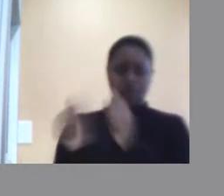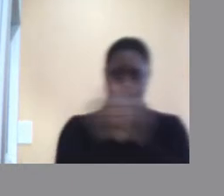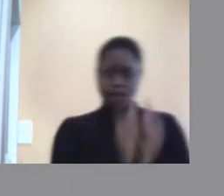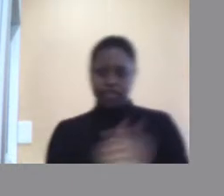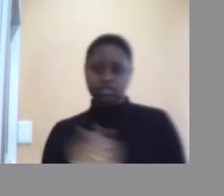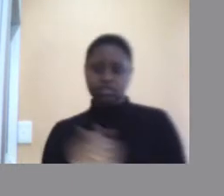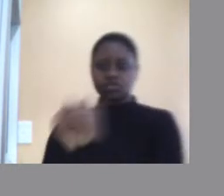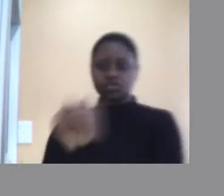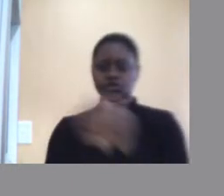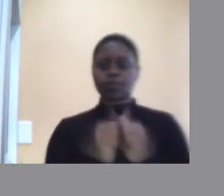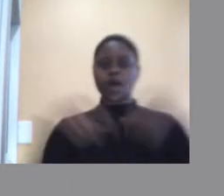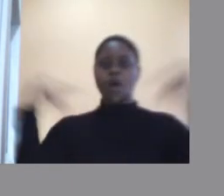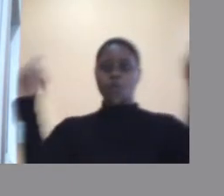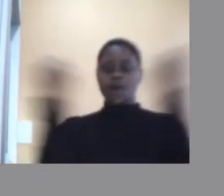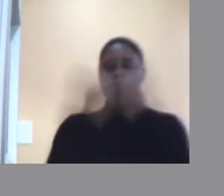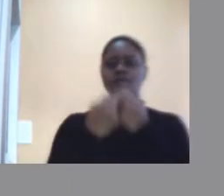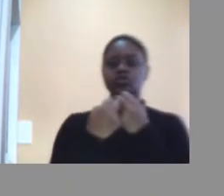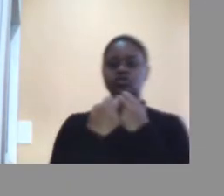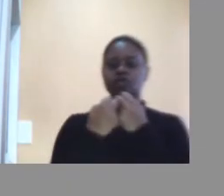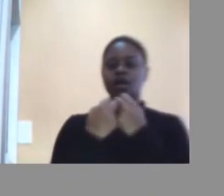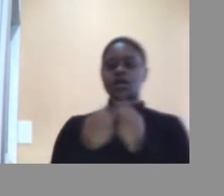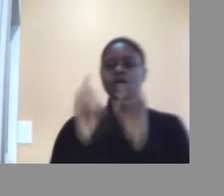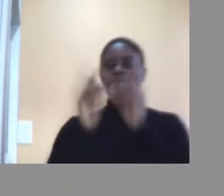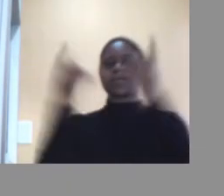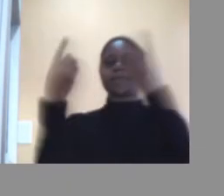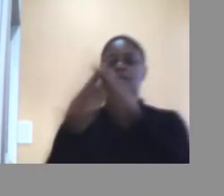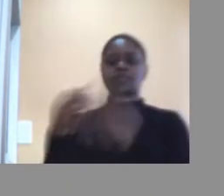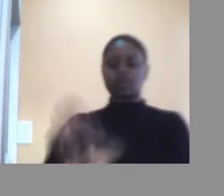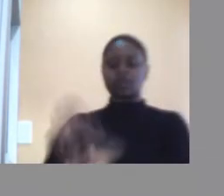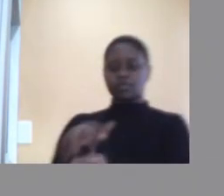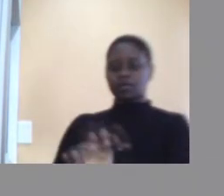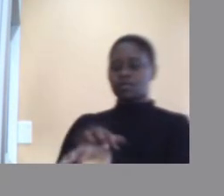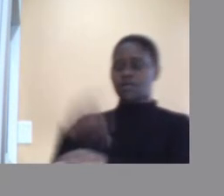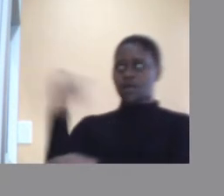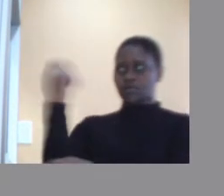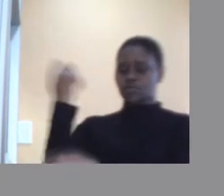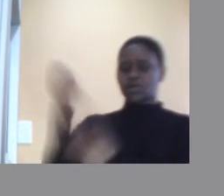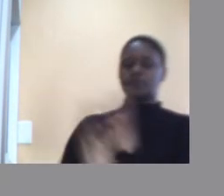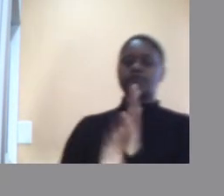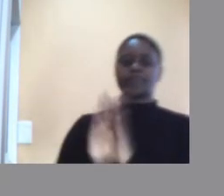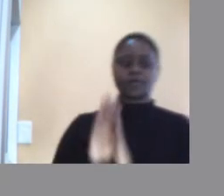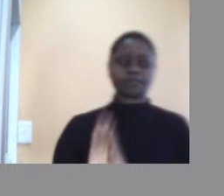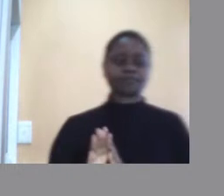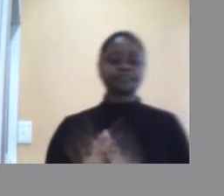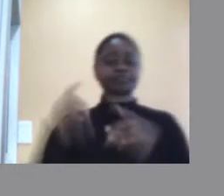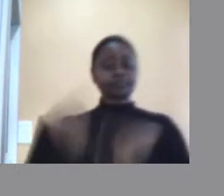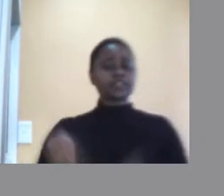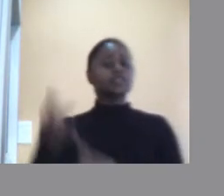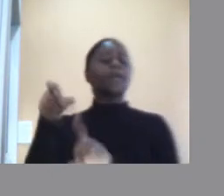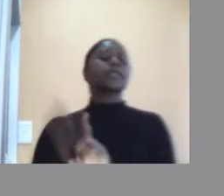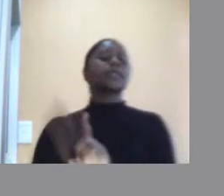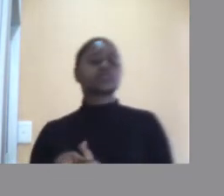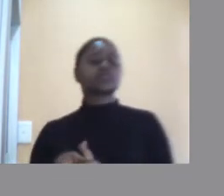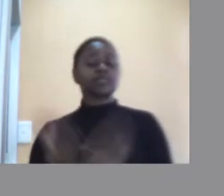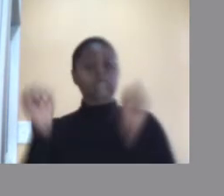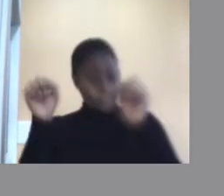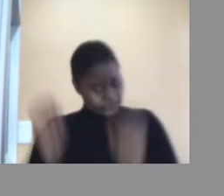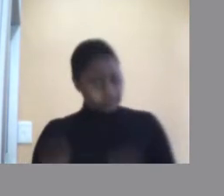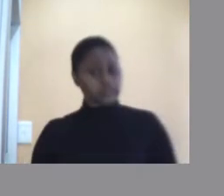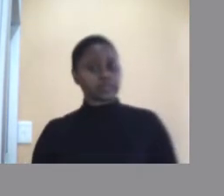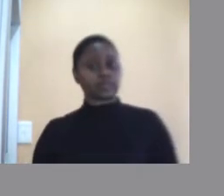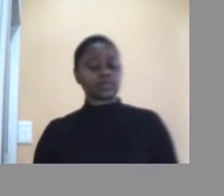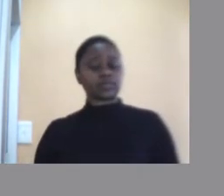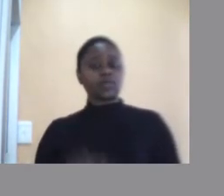with National Department of Agriculture, Land Reform and Rural Development. Chair, indeed,